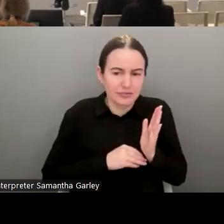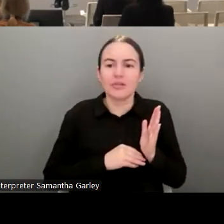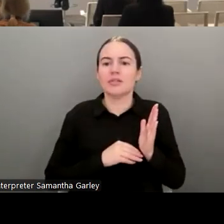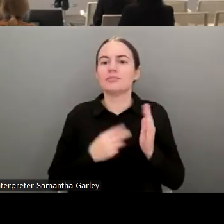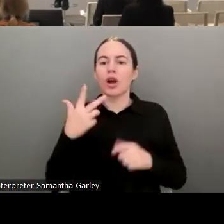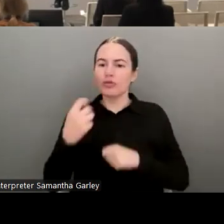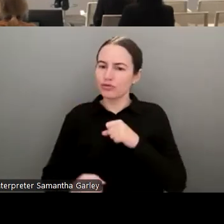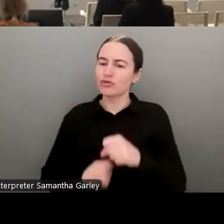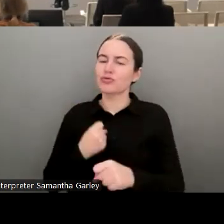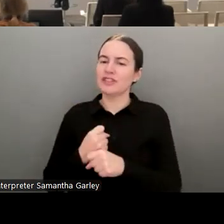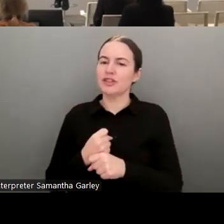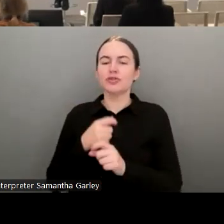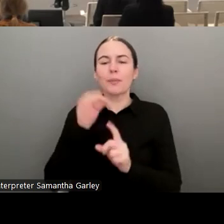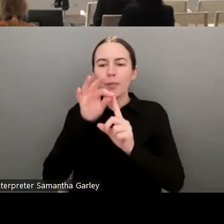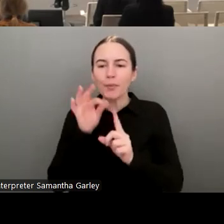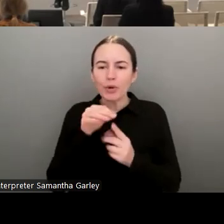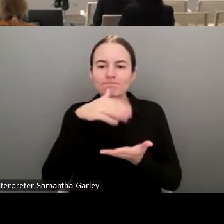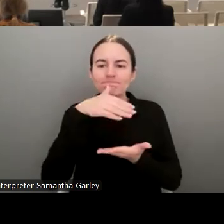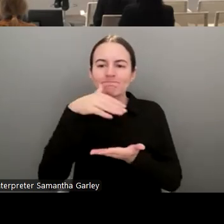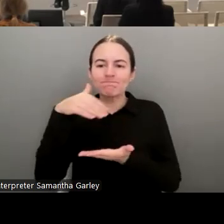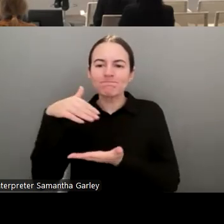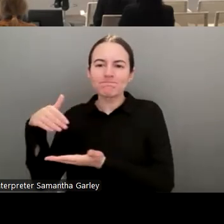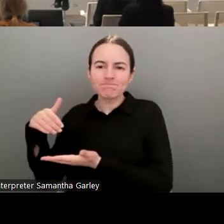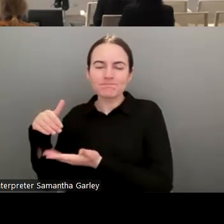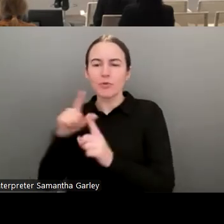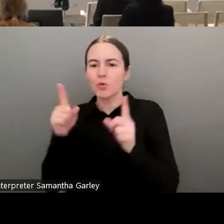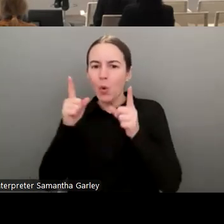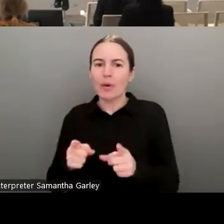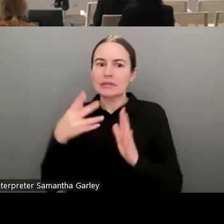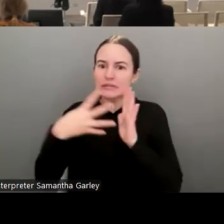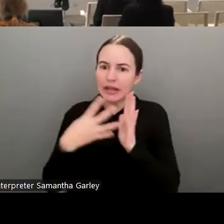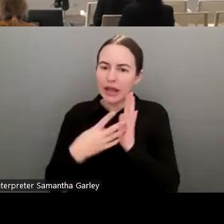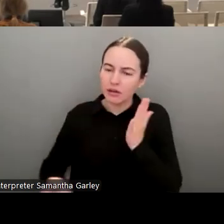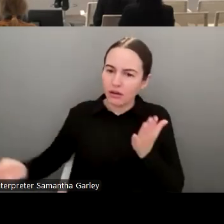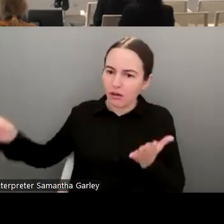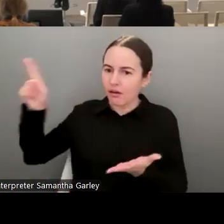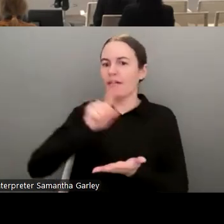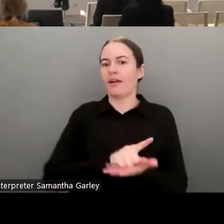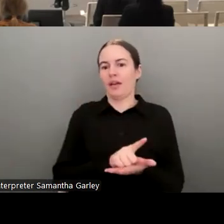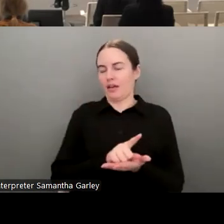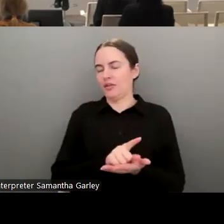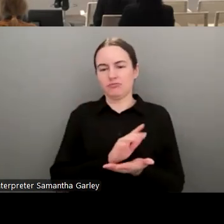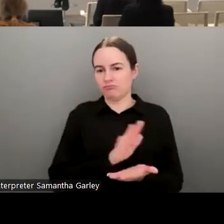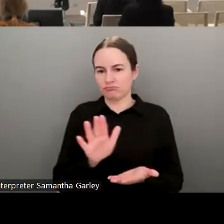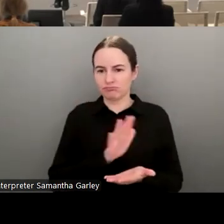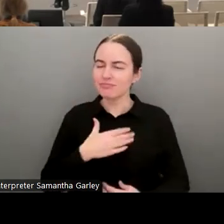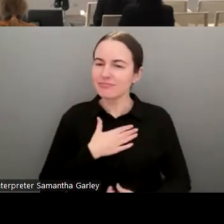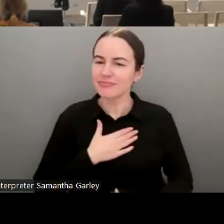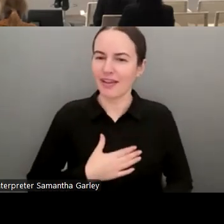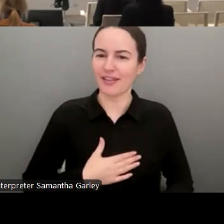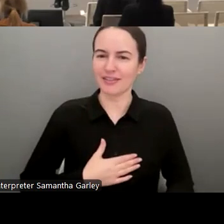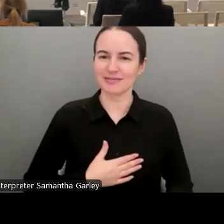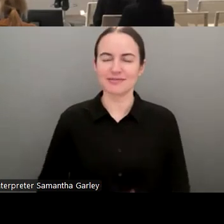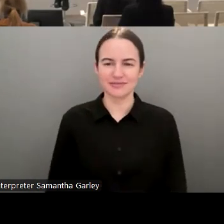collect your credits, the points, through your personal development and sharing knowledge, and organically,